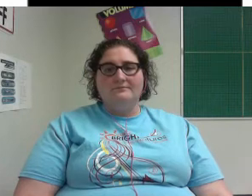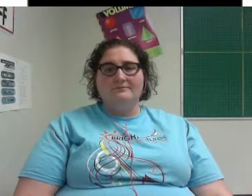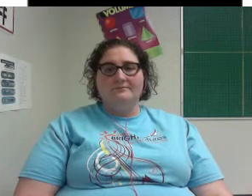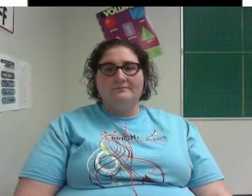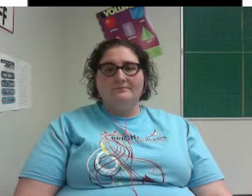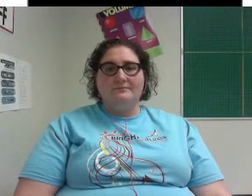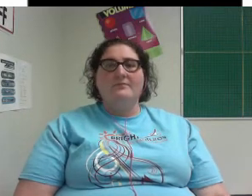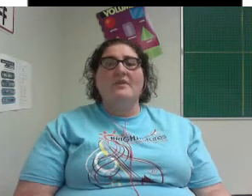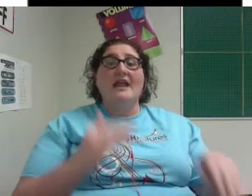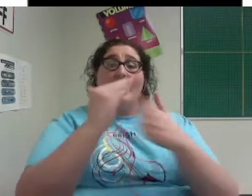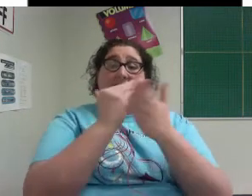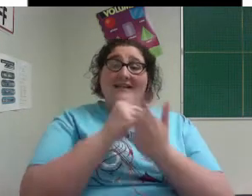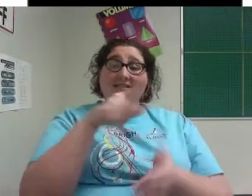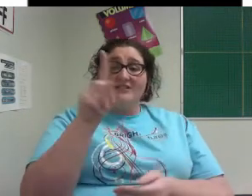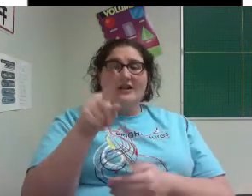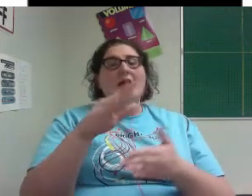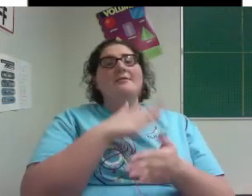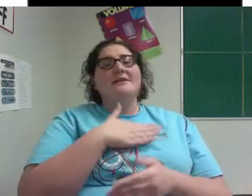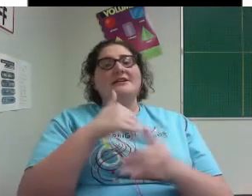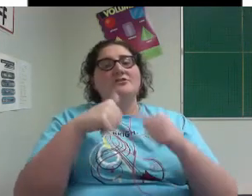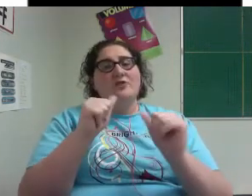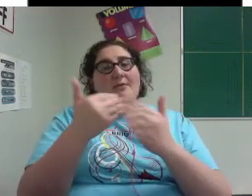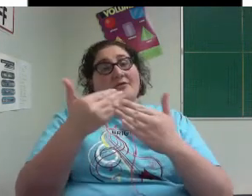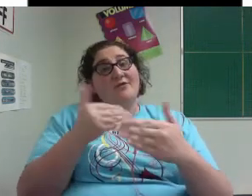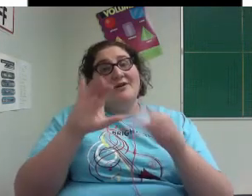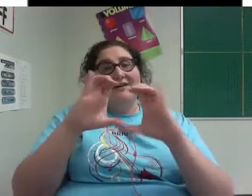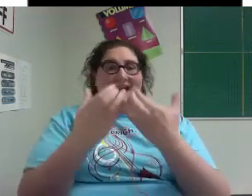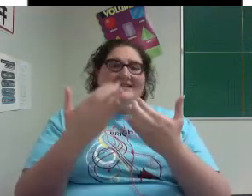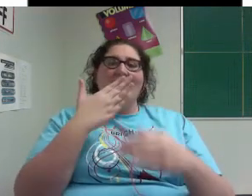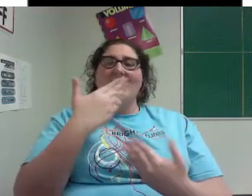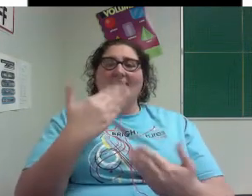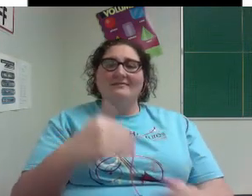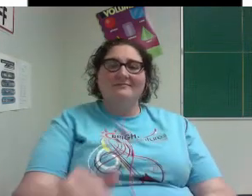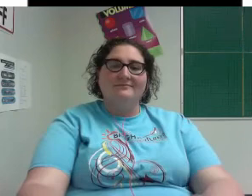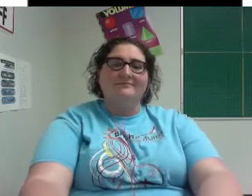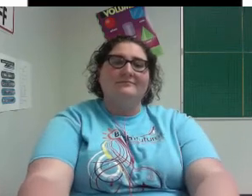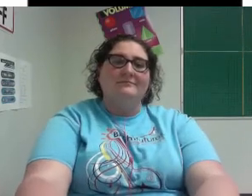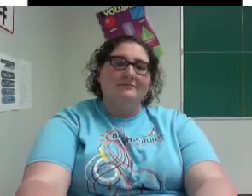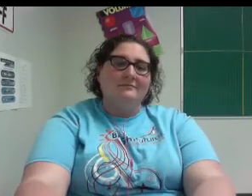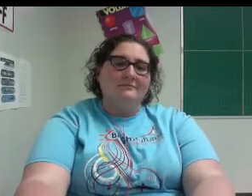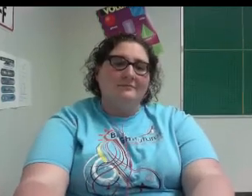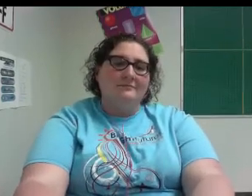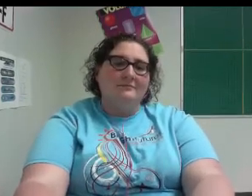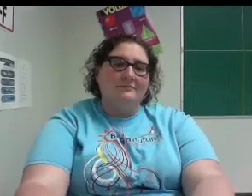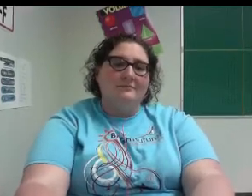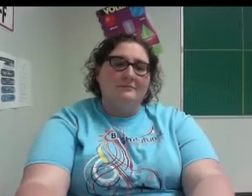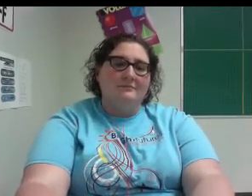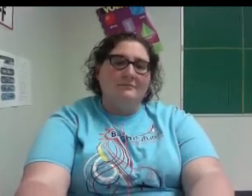Lesson check. Please try the lesson check before you come to class. Thanks.